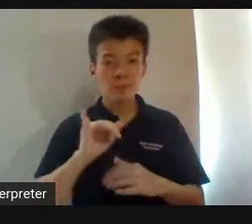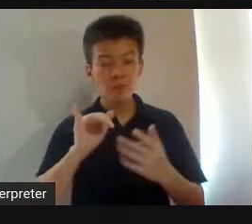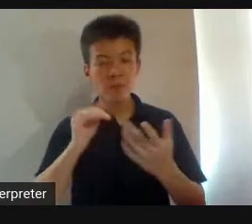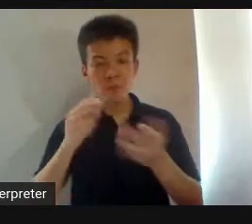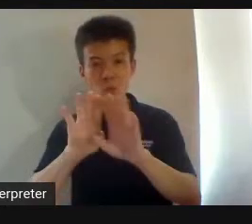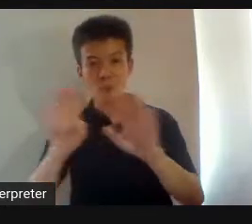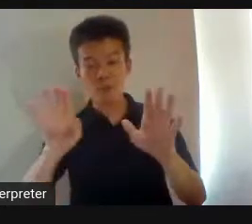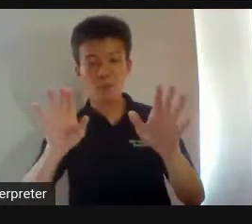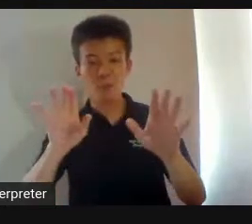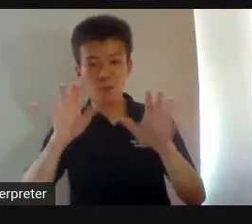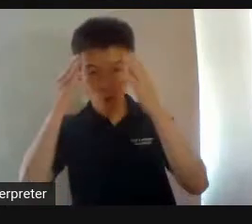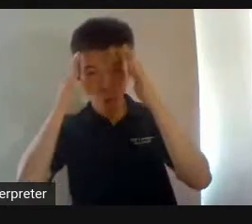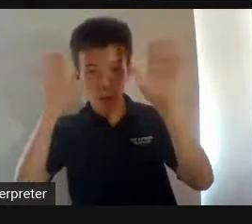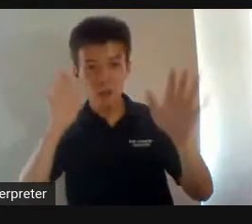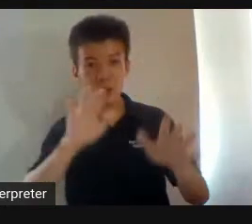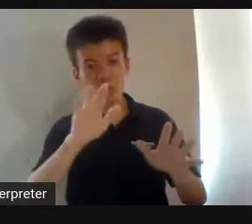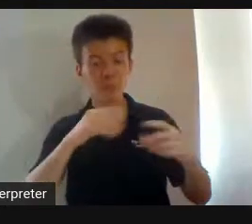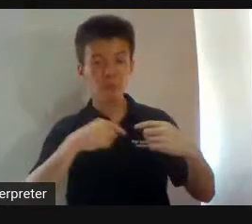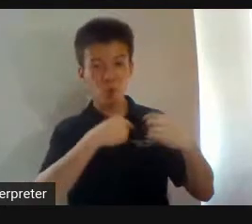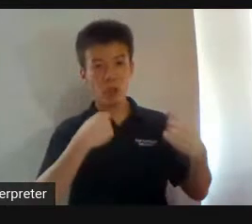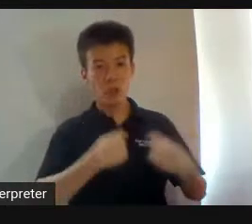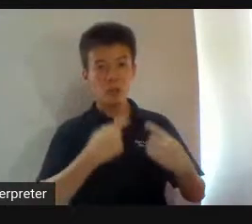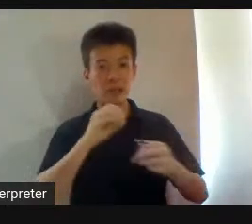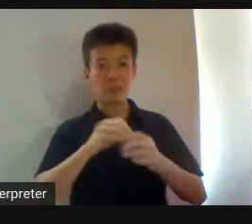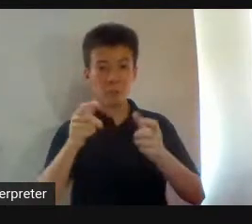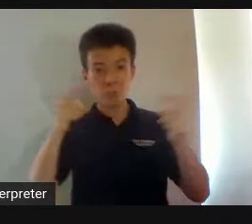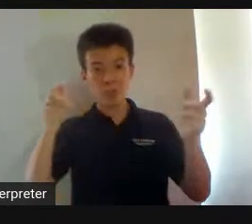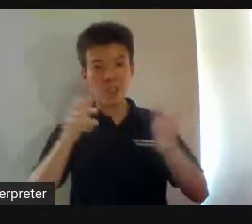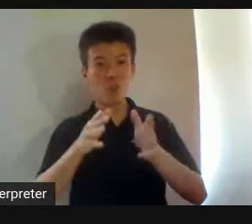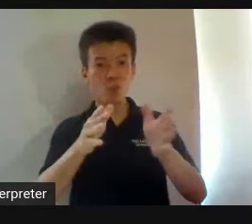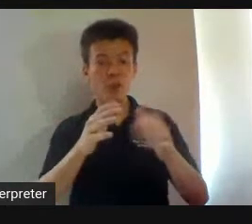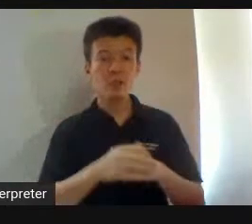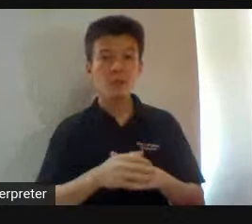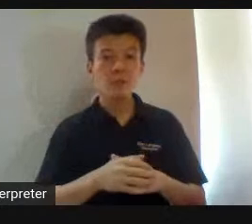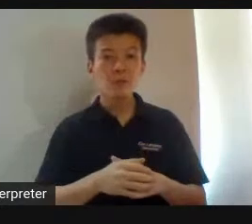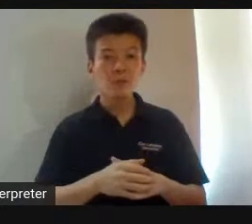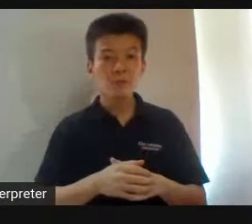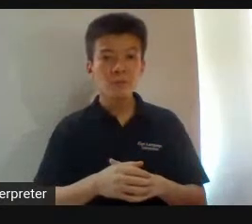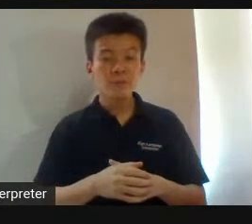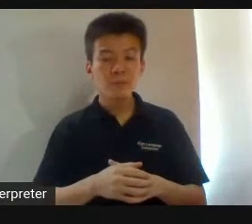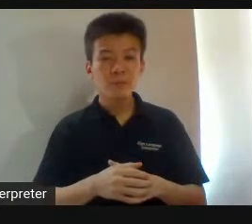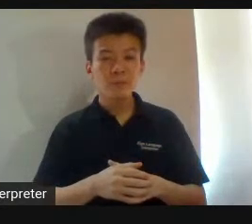your mind and opening your heart in a bigger way to just understand that,